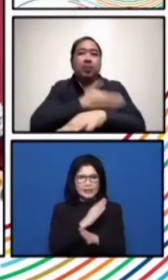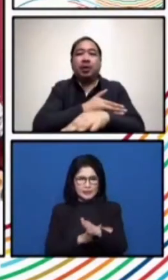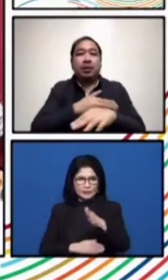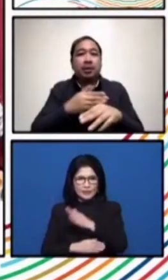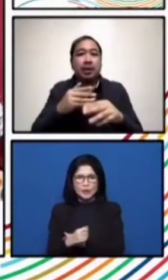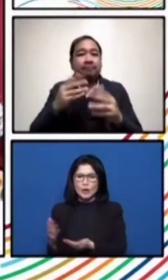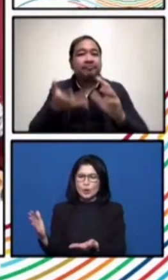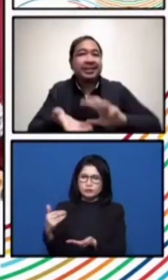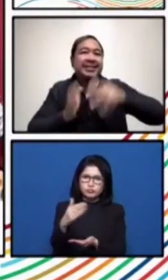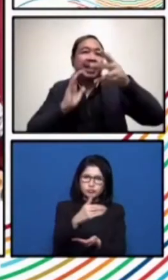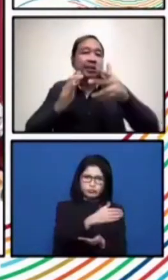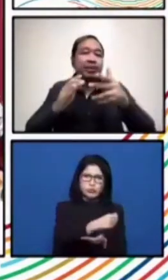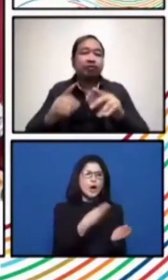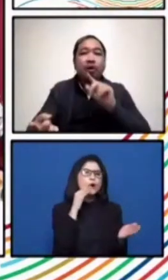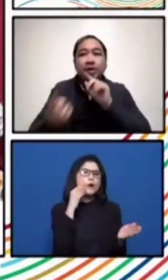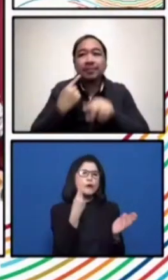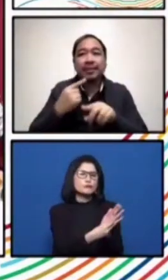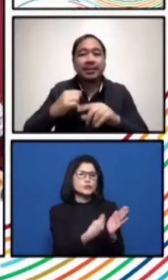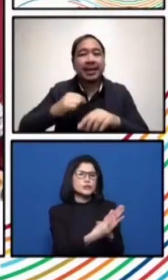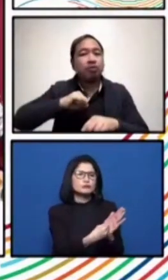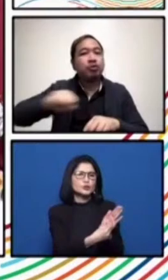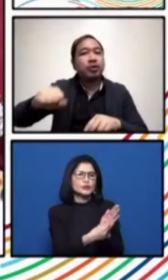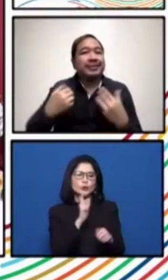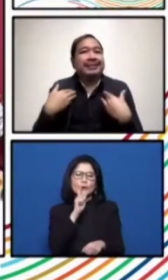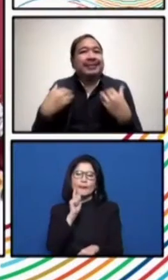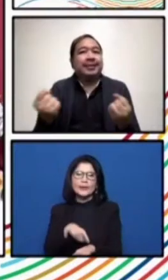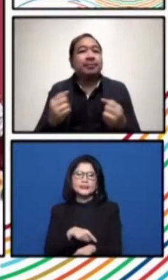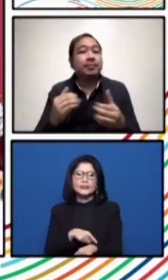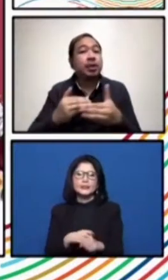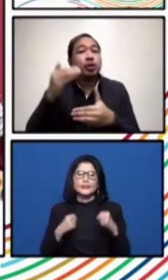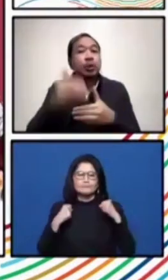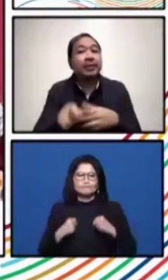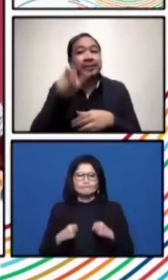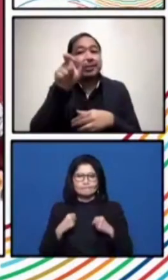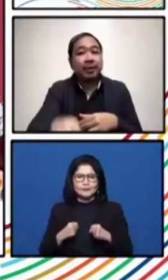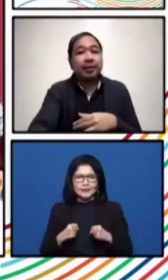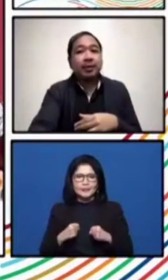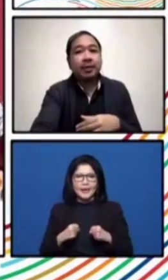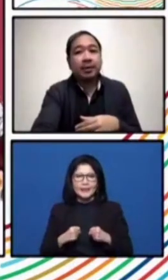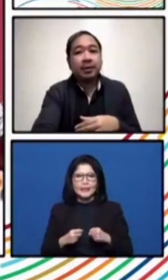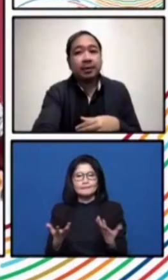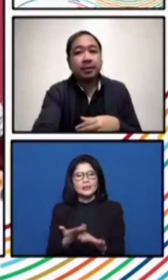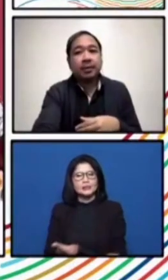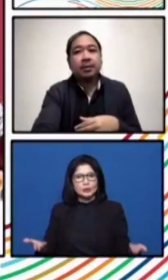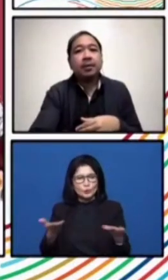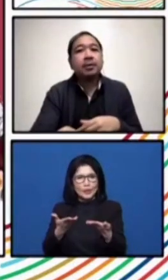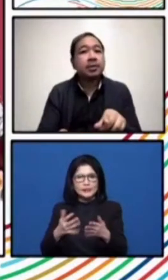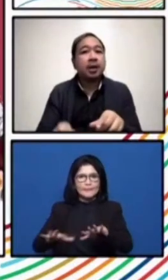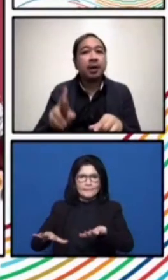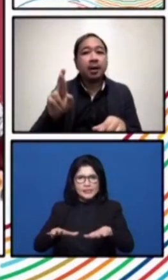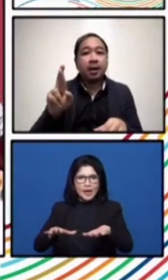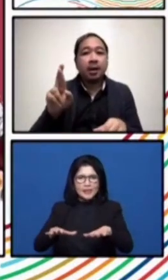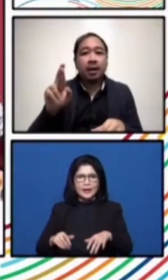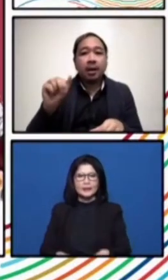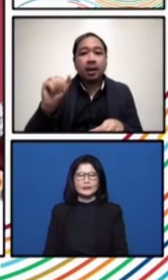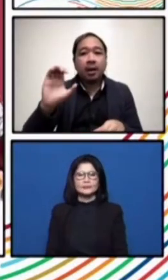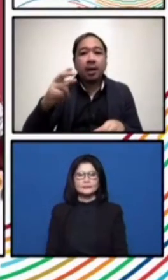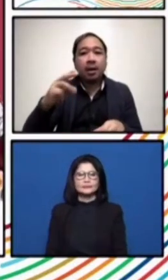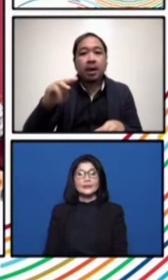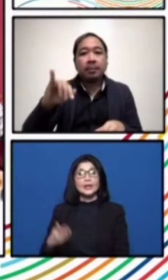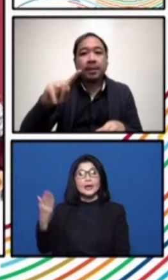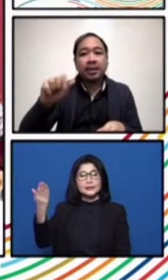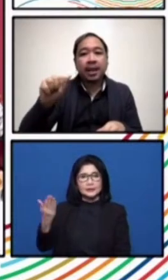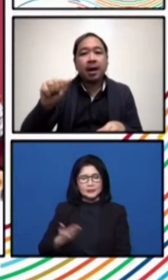building I'm now going to turn to our next speaker who is Miss rakmita who is the